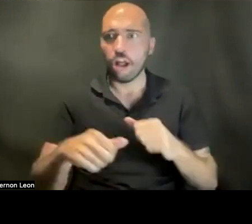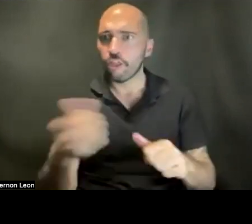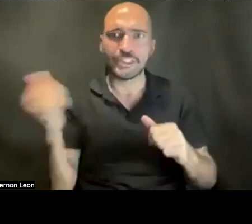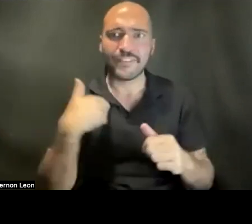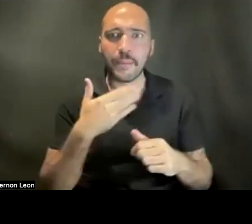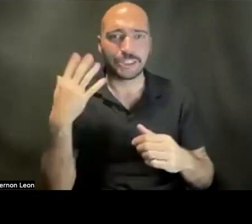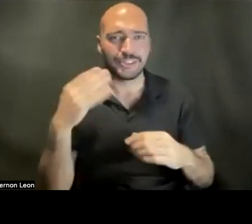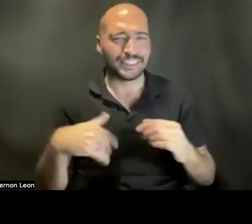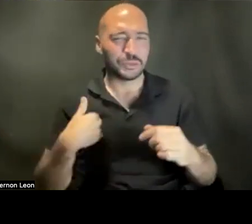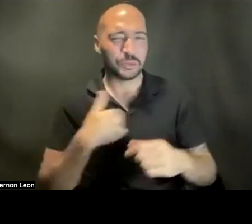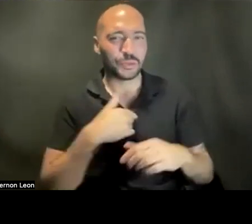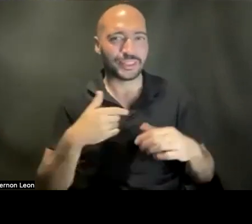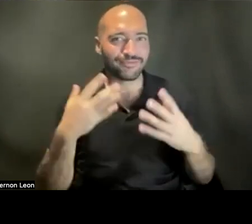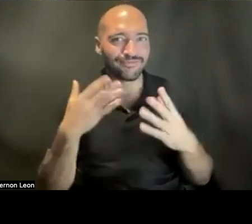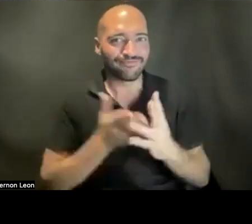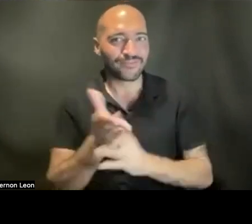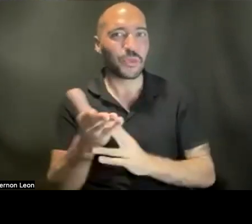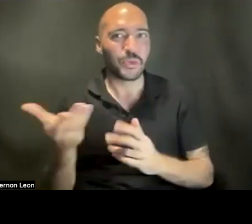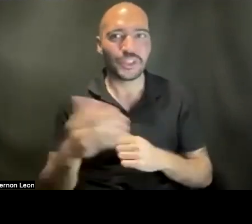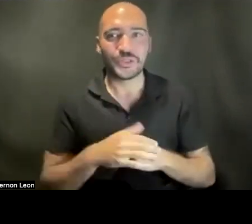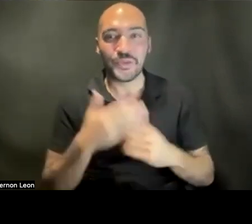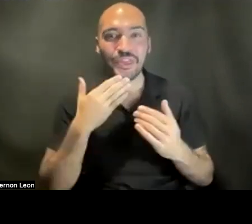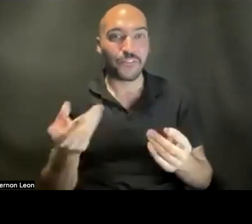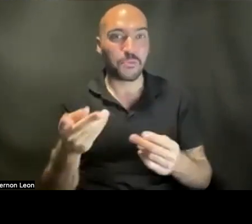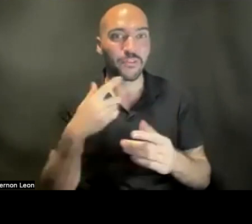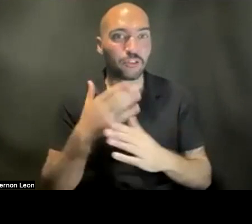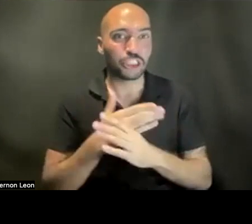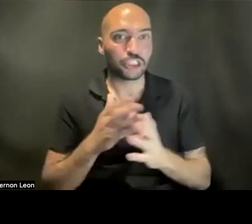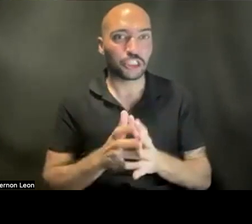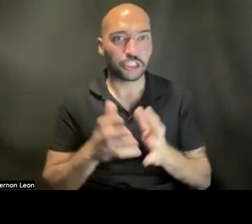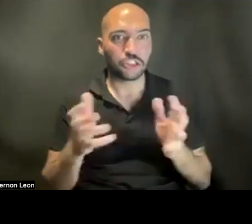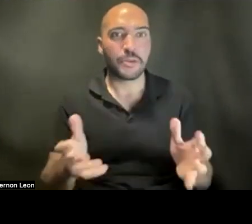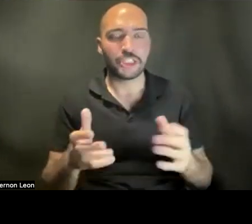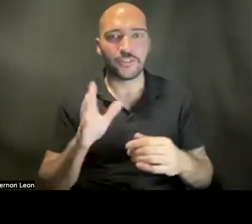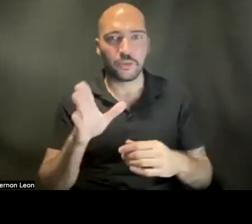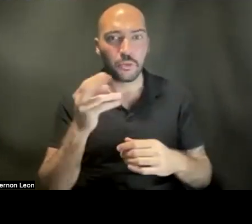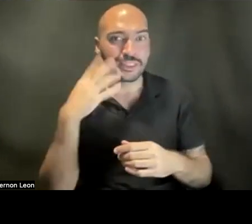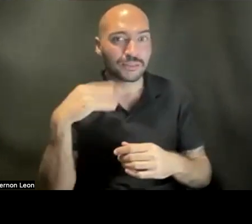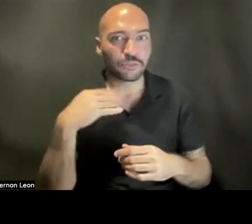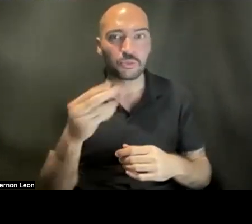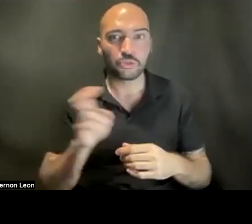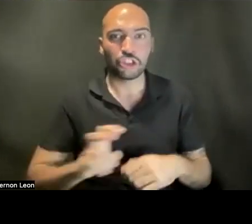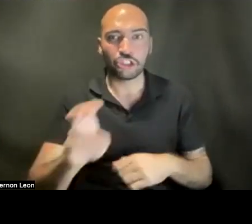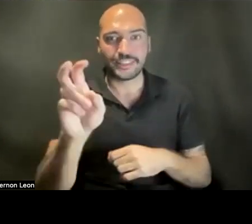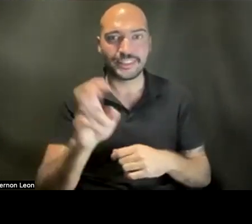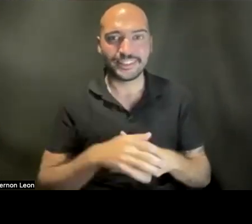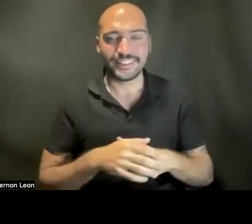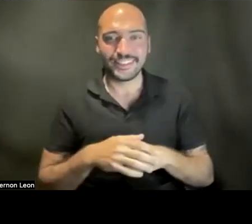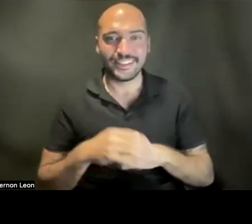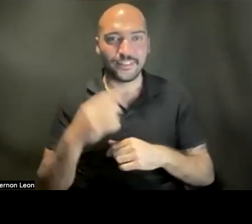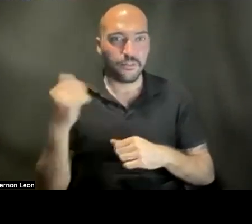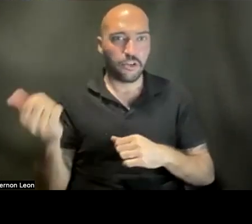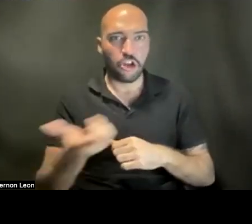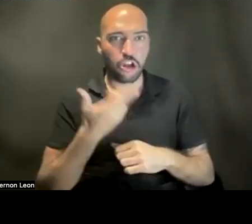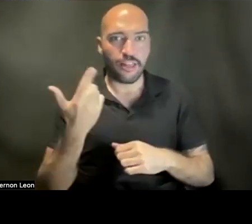experiences than we did. So thank you both for sharing so much of your own experiences, your own journeys, and for all